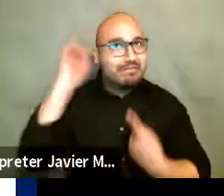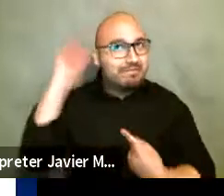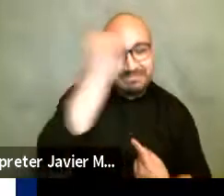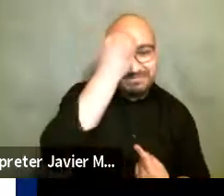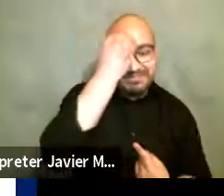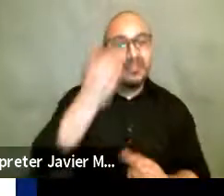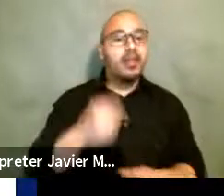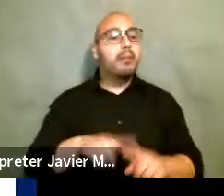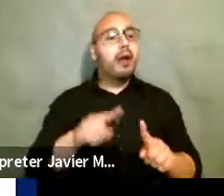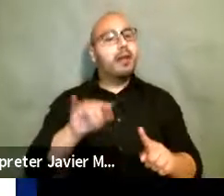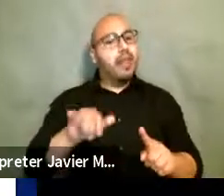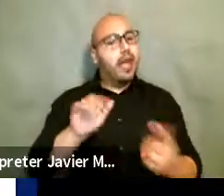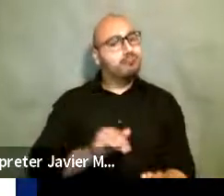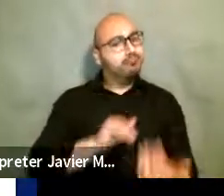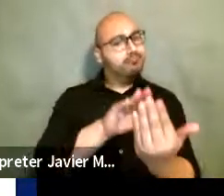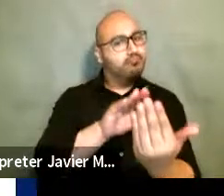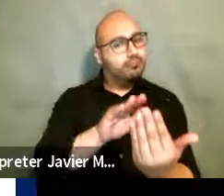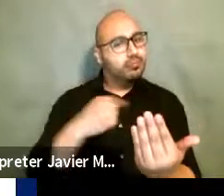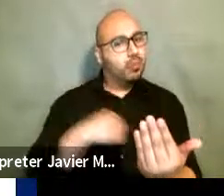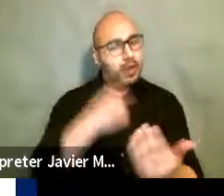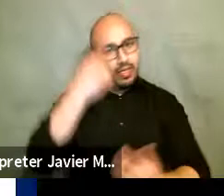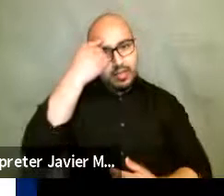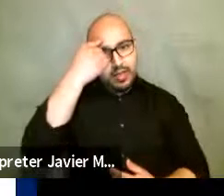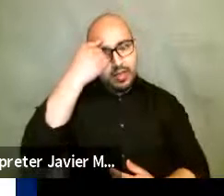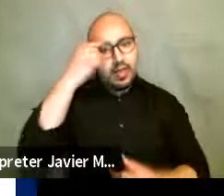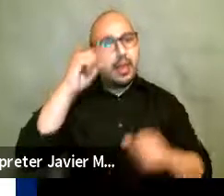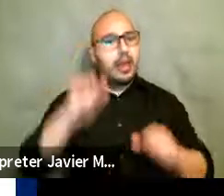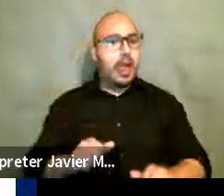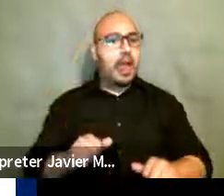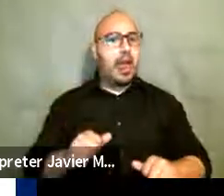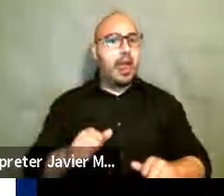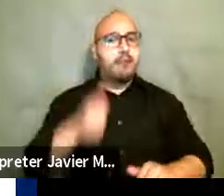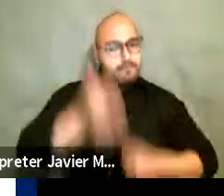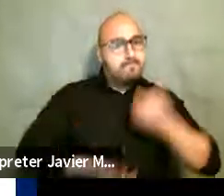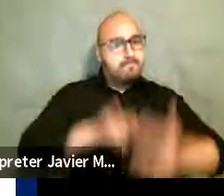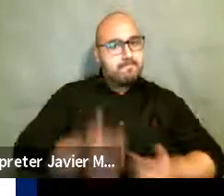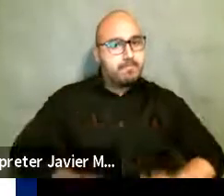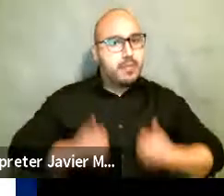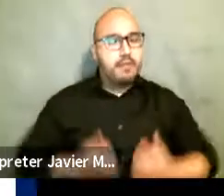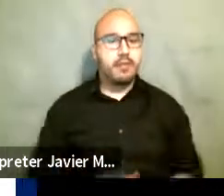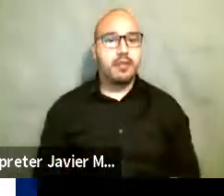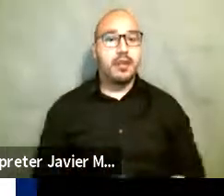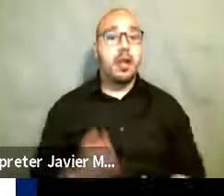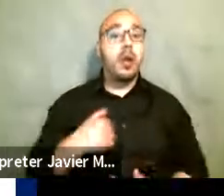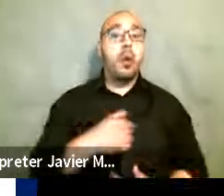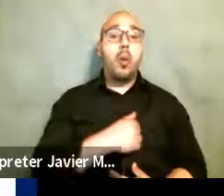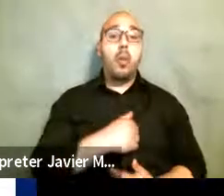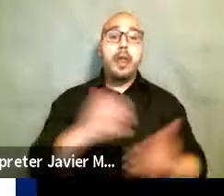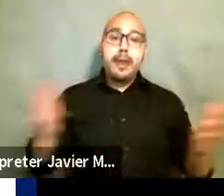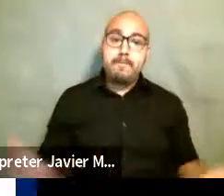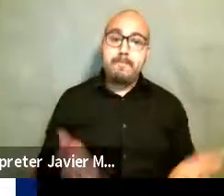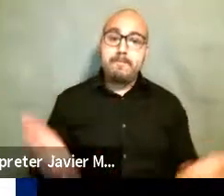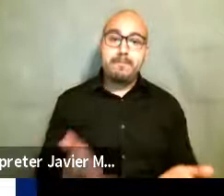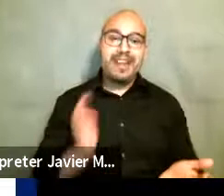way that we think that we can live by. We promote the center really as